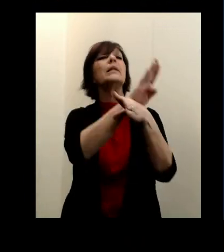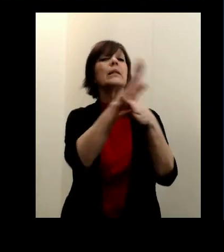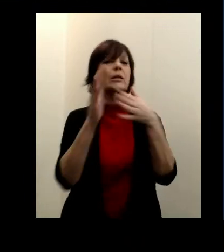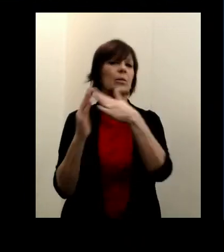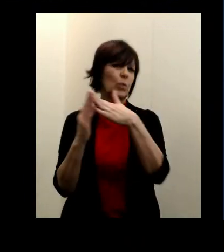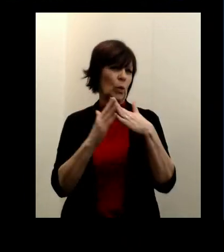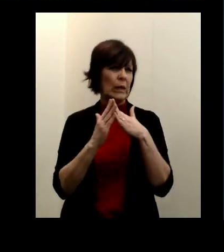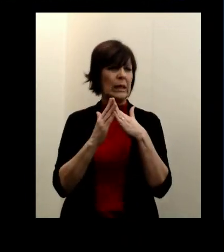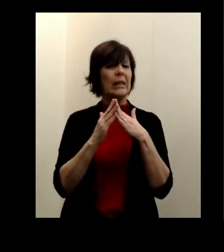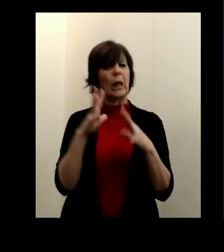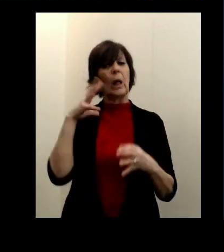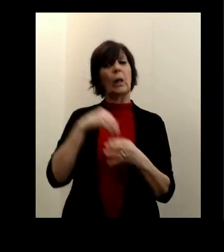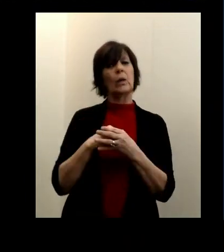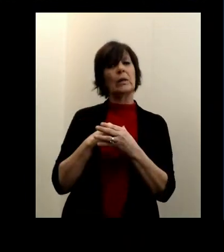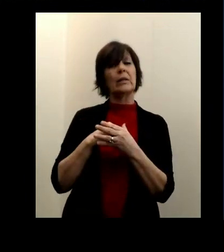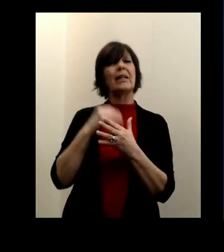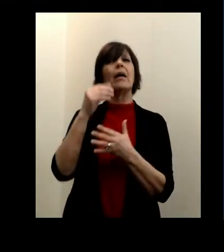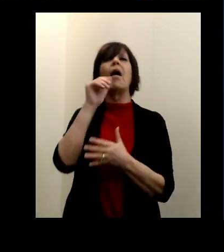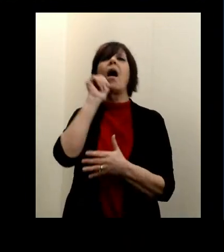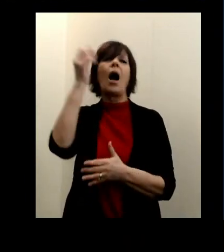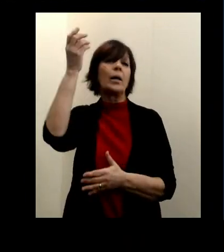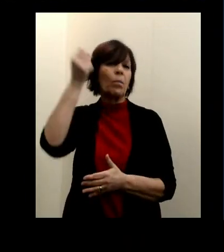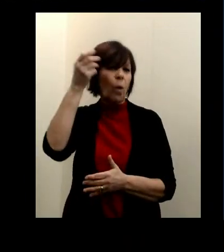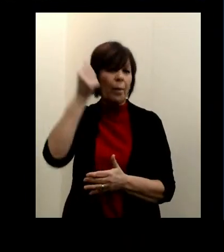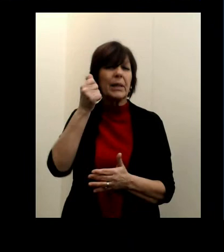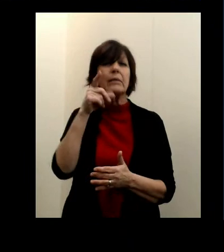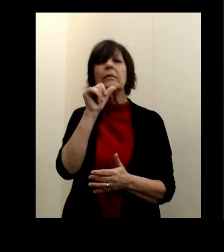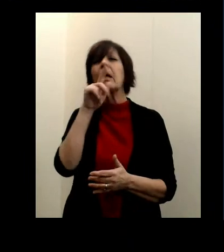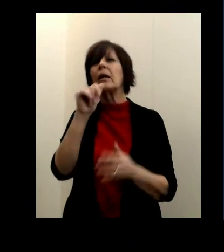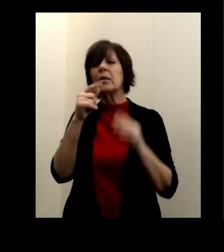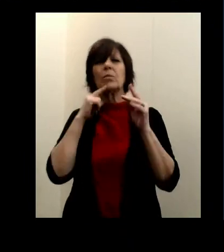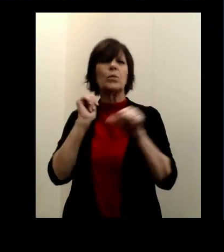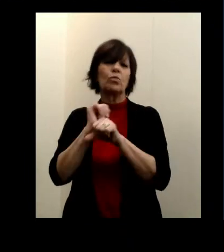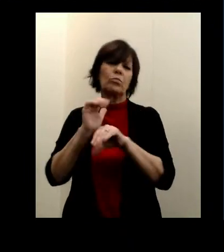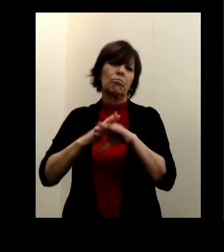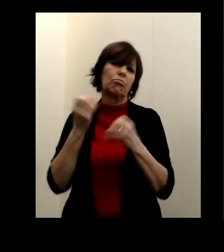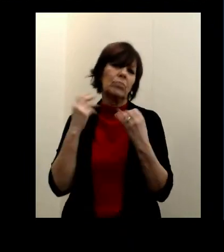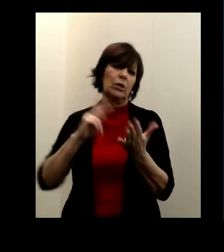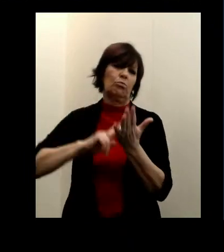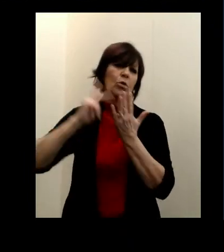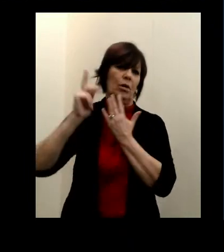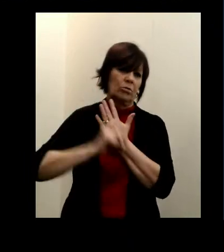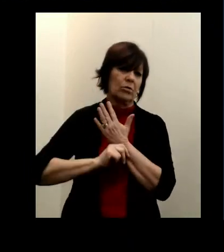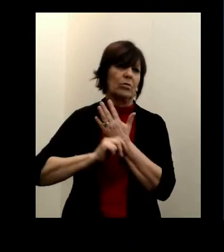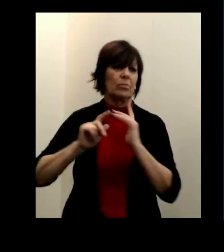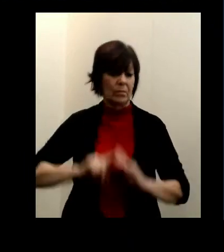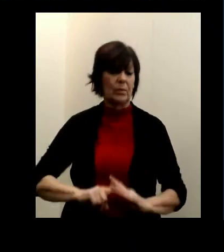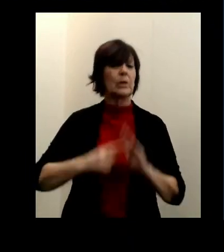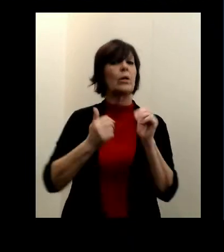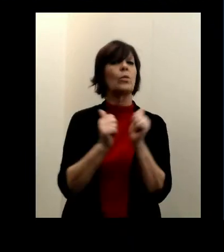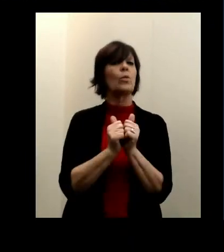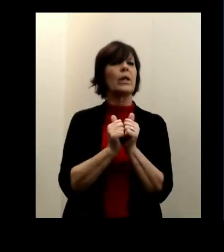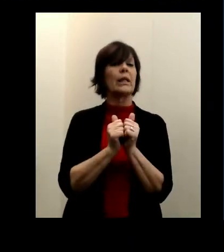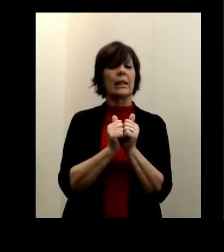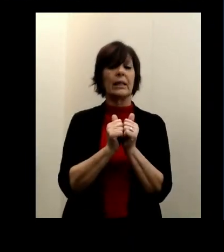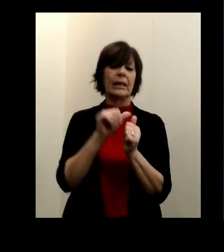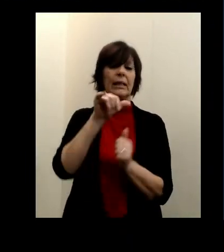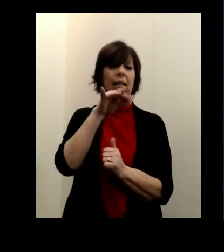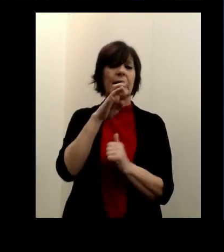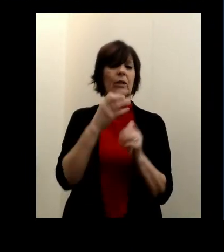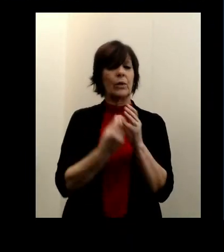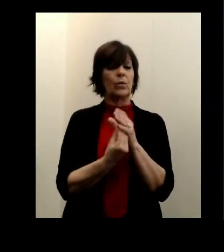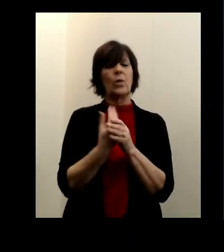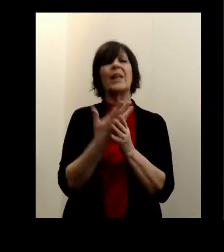latest information on unemployment data and the like. They've been working on a number of projects, starting with our Erie Grown, the